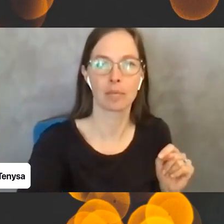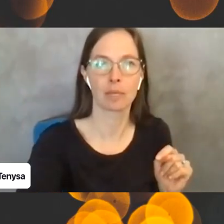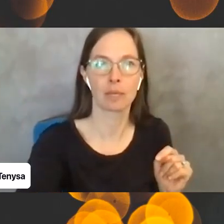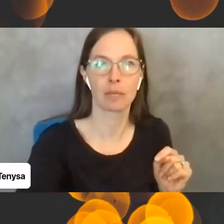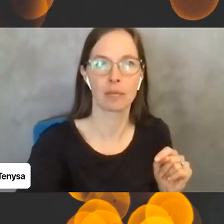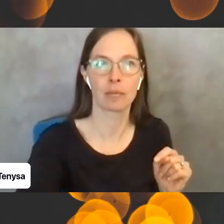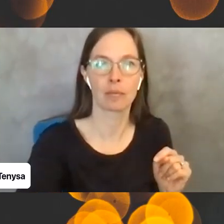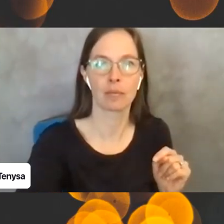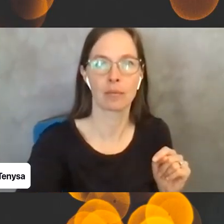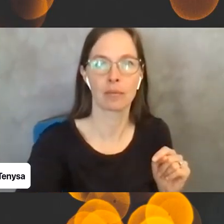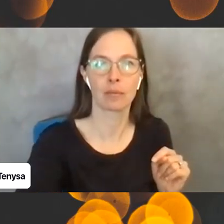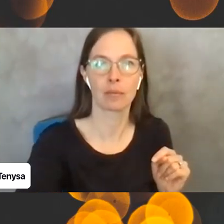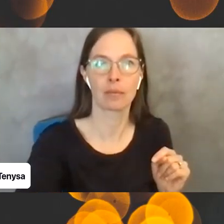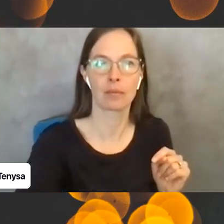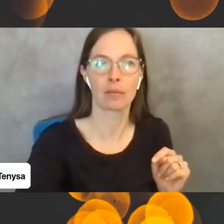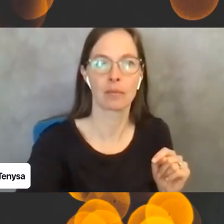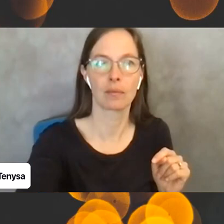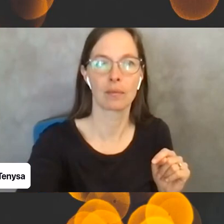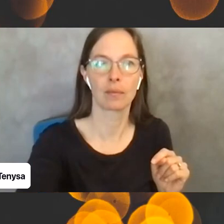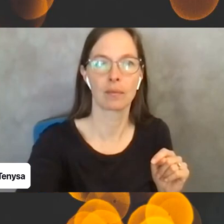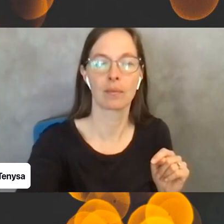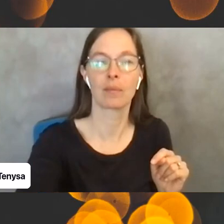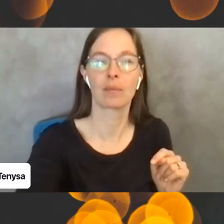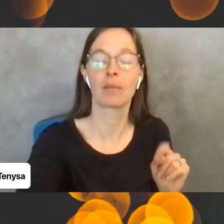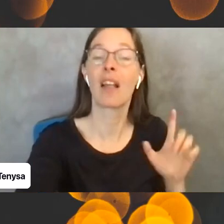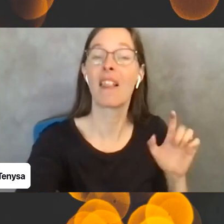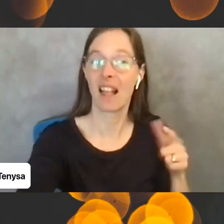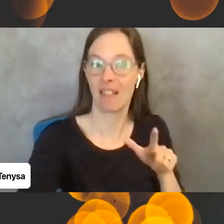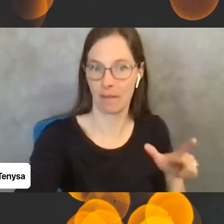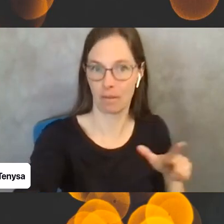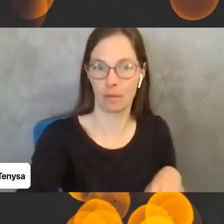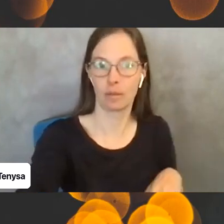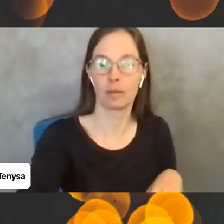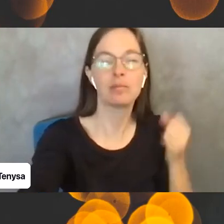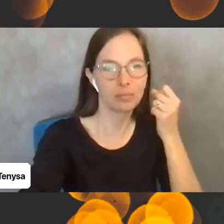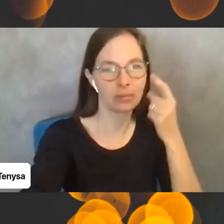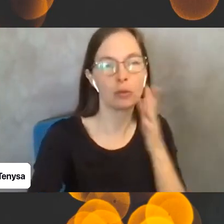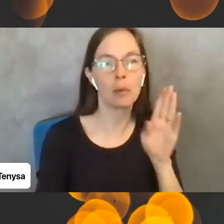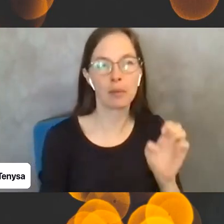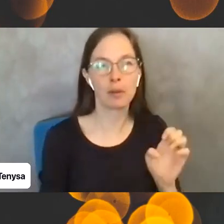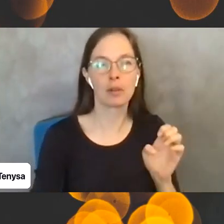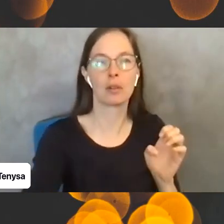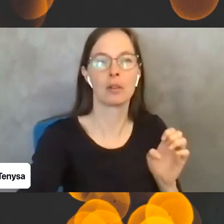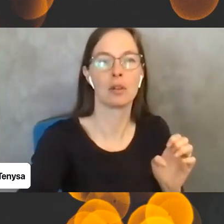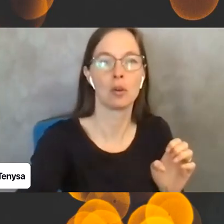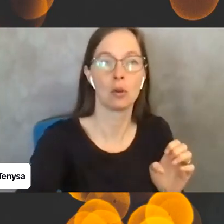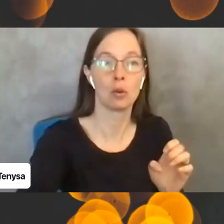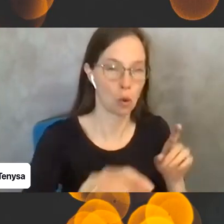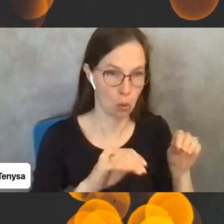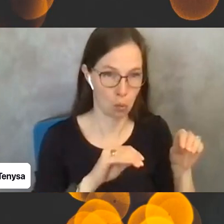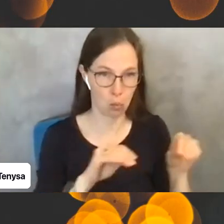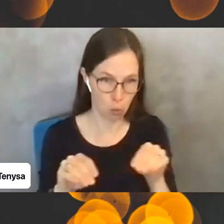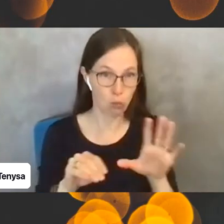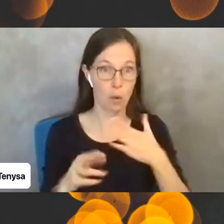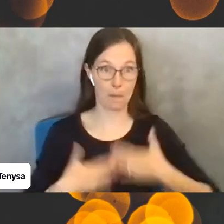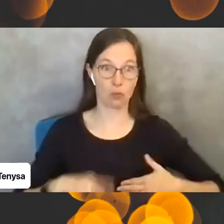leg left, but technically it would be like you would be going to your right, essentially, right? So